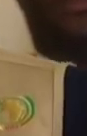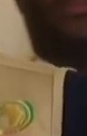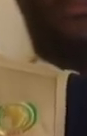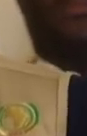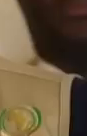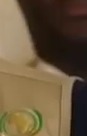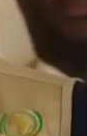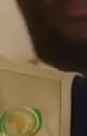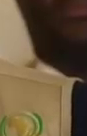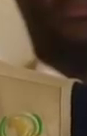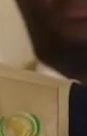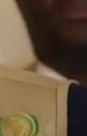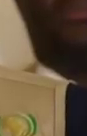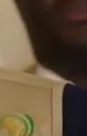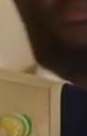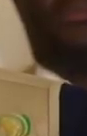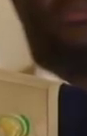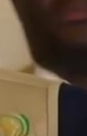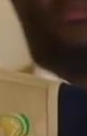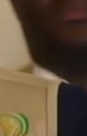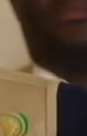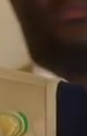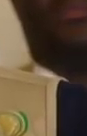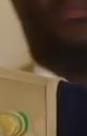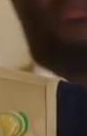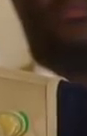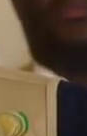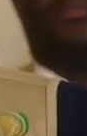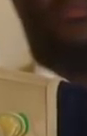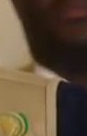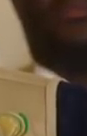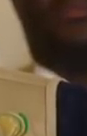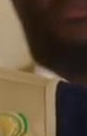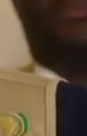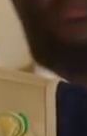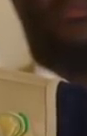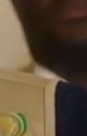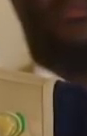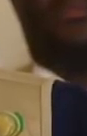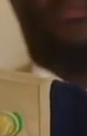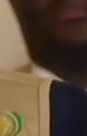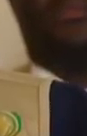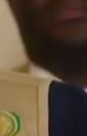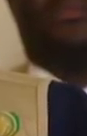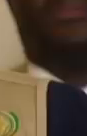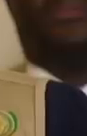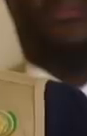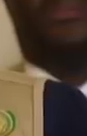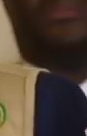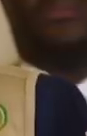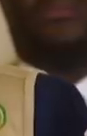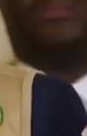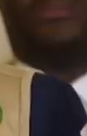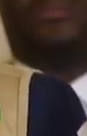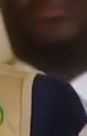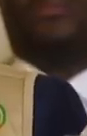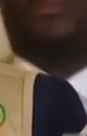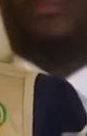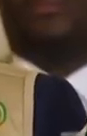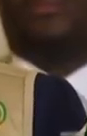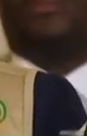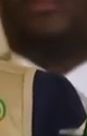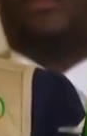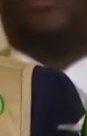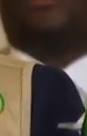Well, I think, what is my view? These parties have decided to go to court. I think that's the best